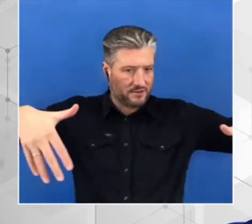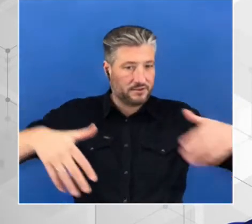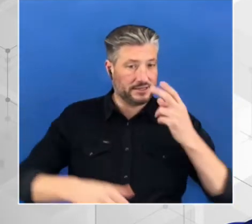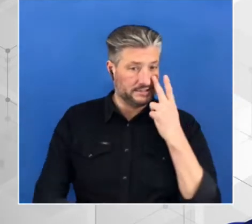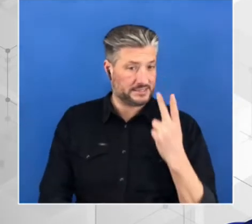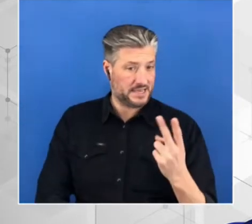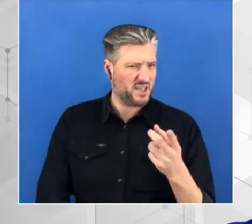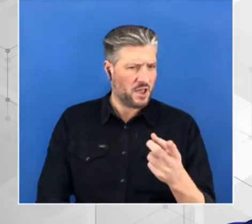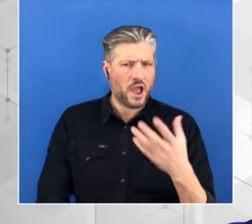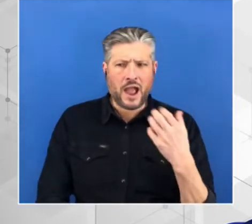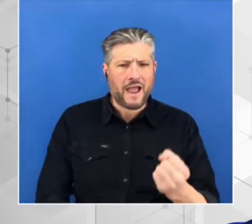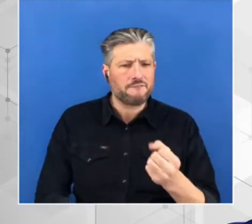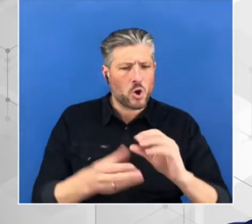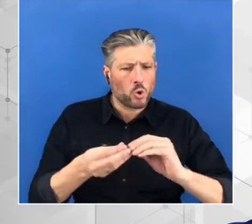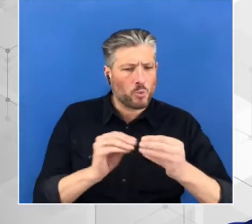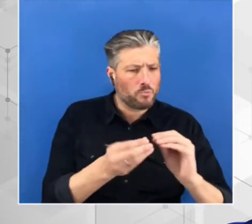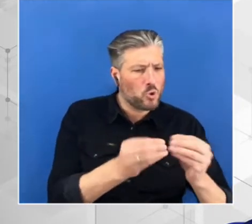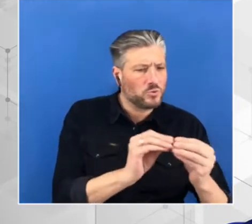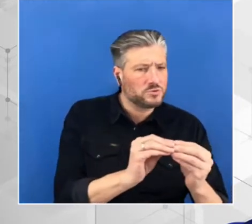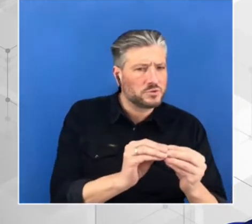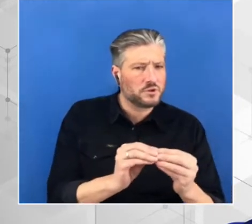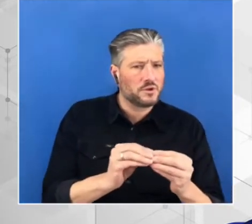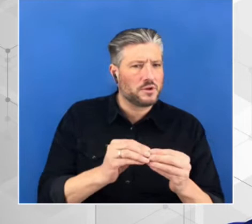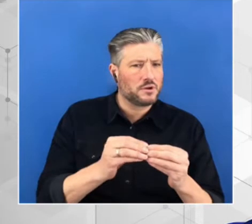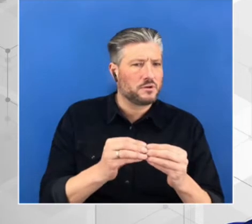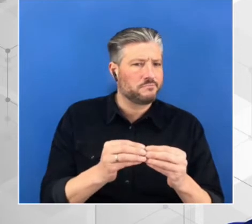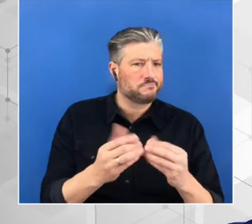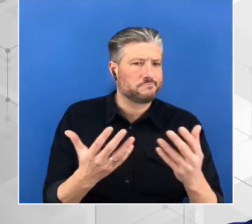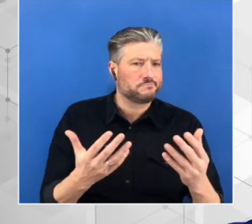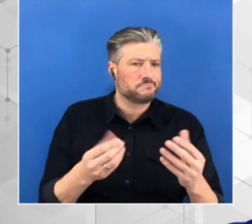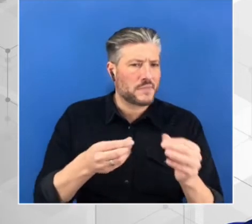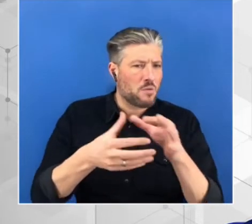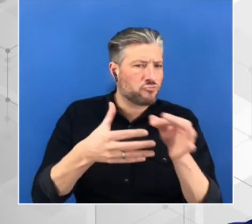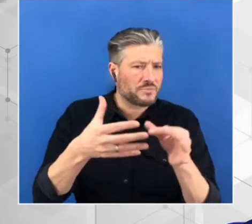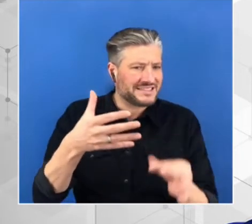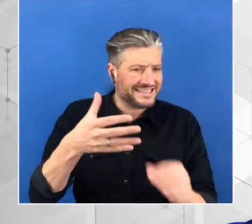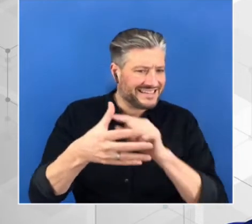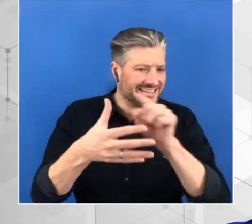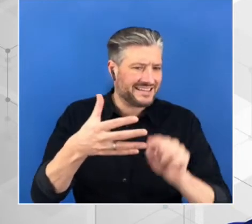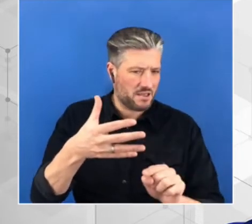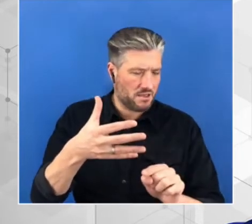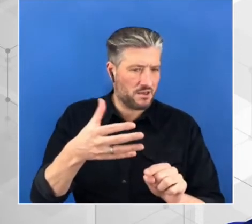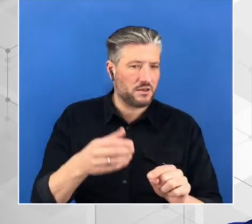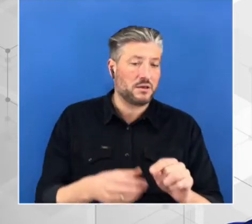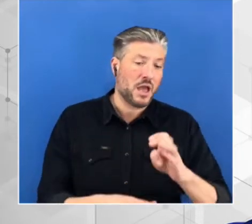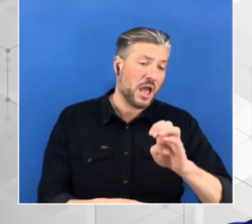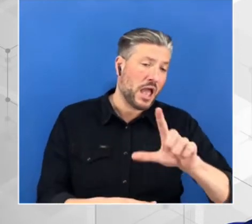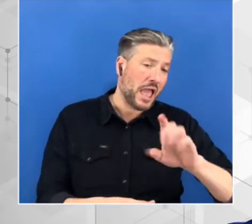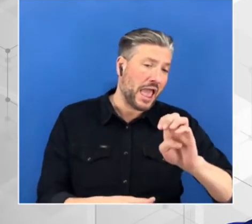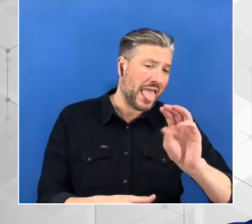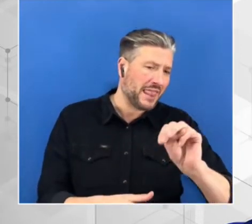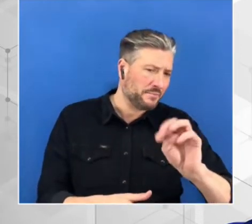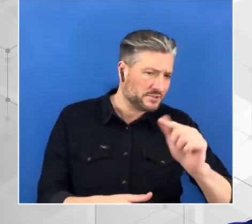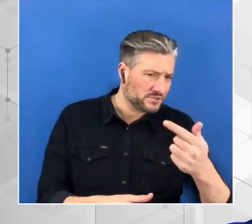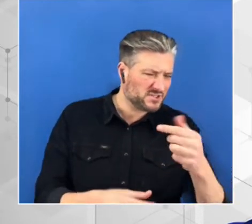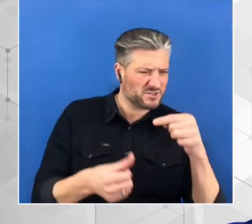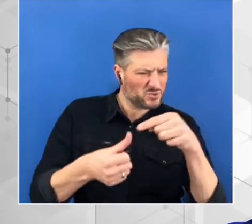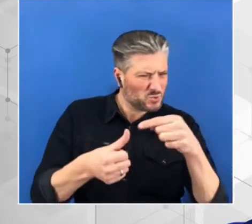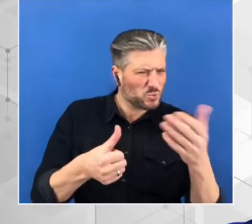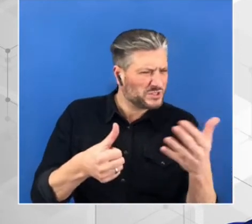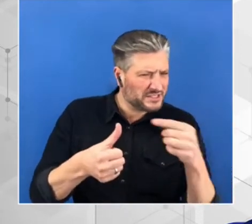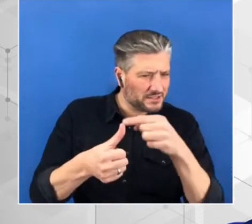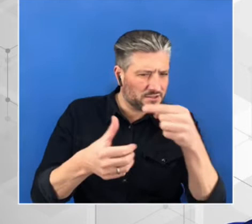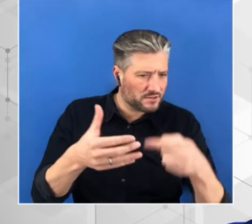kind of element is the element that you are inspecting, what is the accessible name of this element,